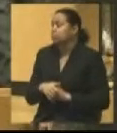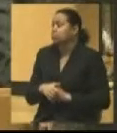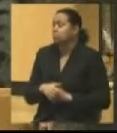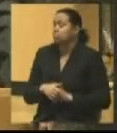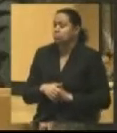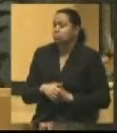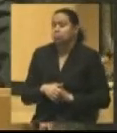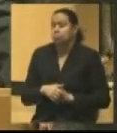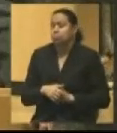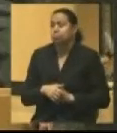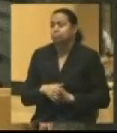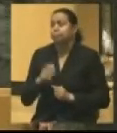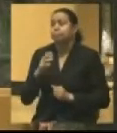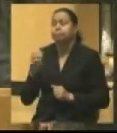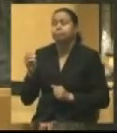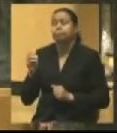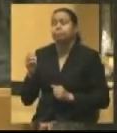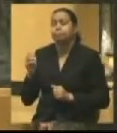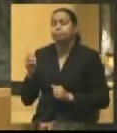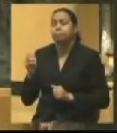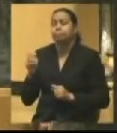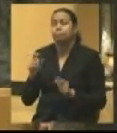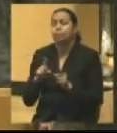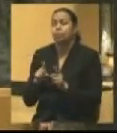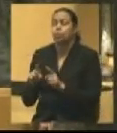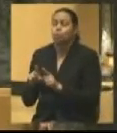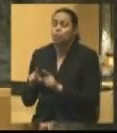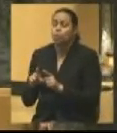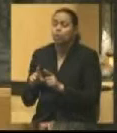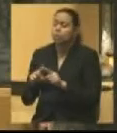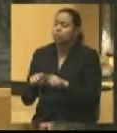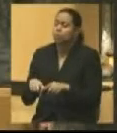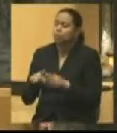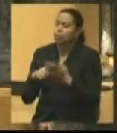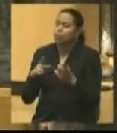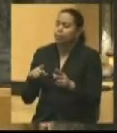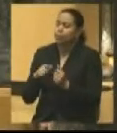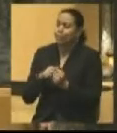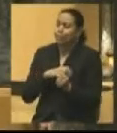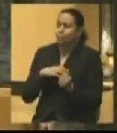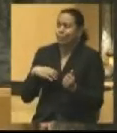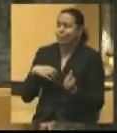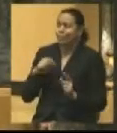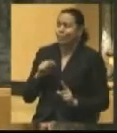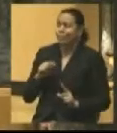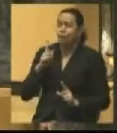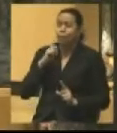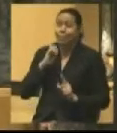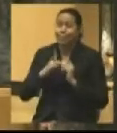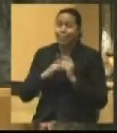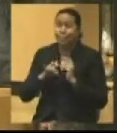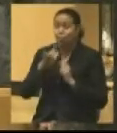Because, and to some extent, it also, it would depend on what happened to the Congress, really, because technically presidents